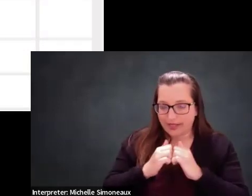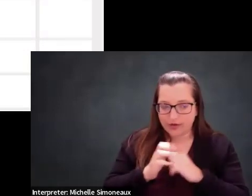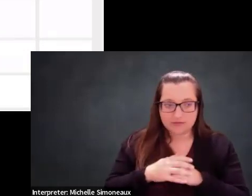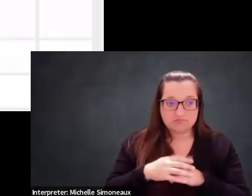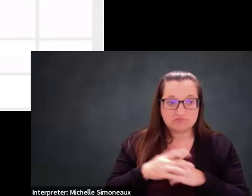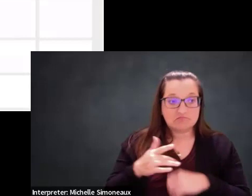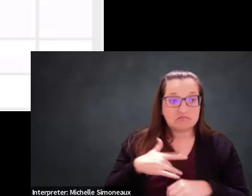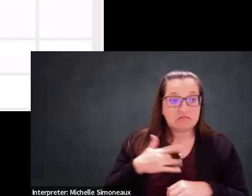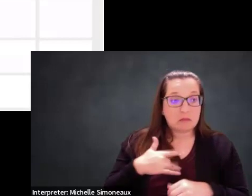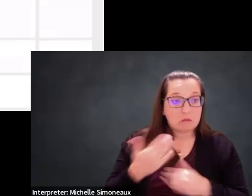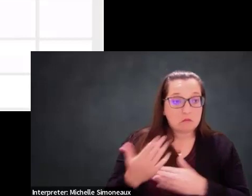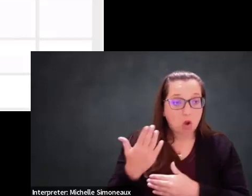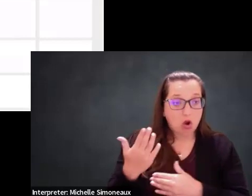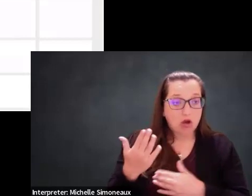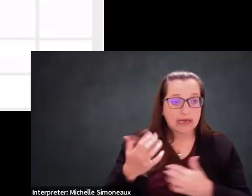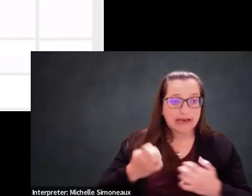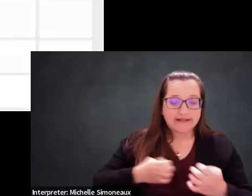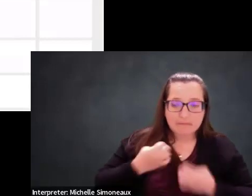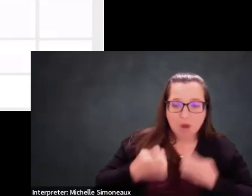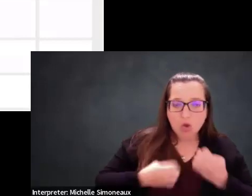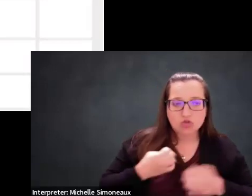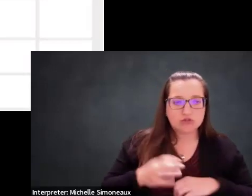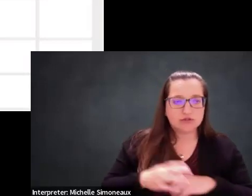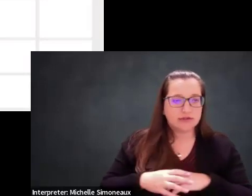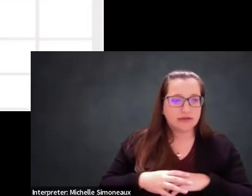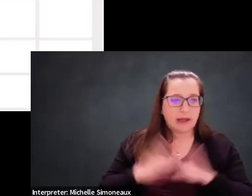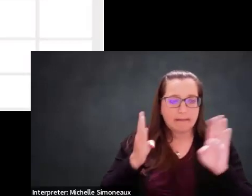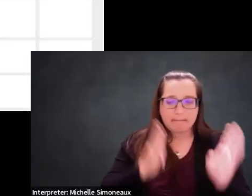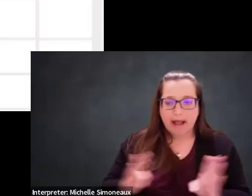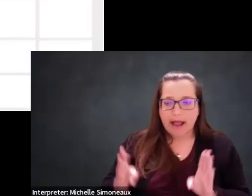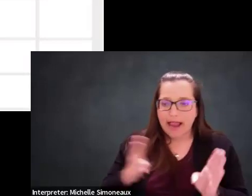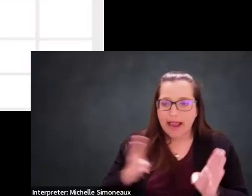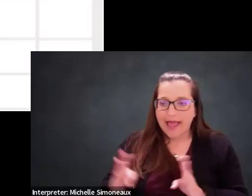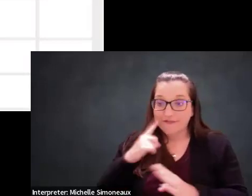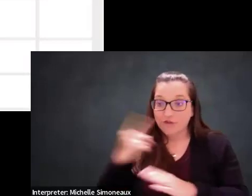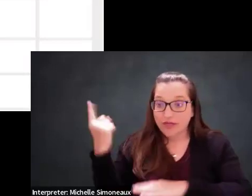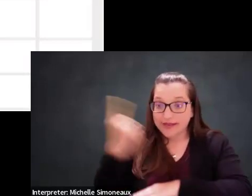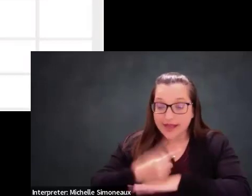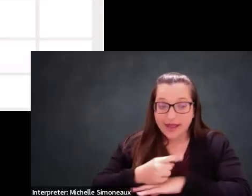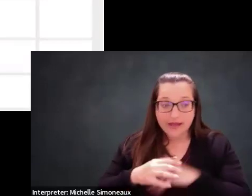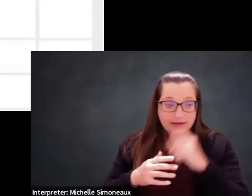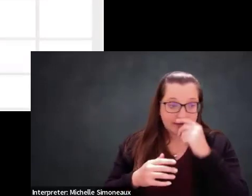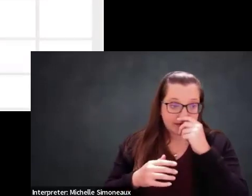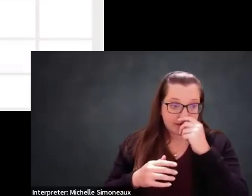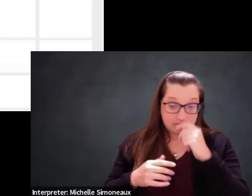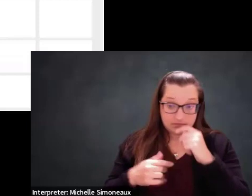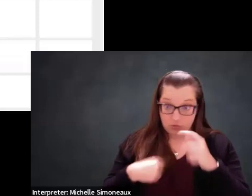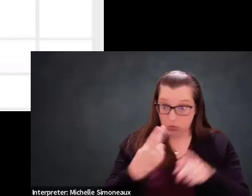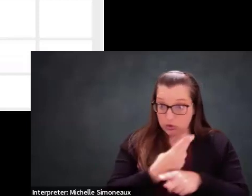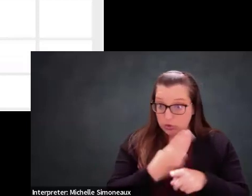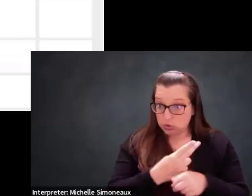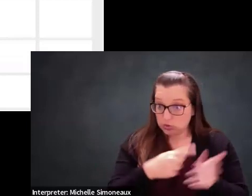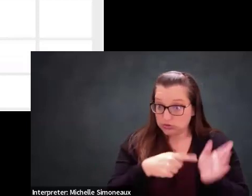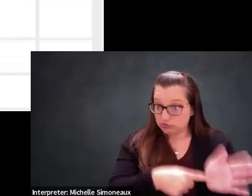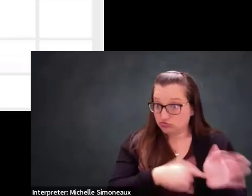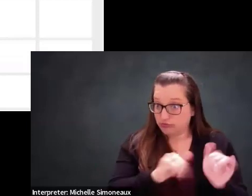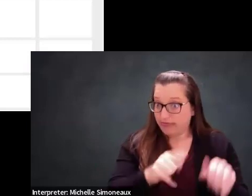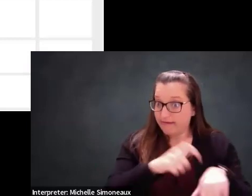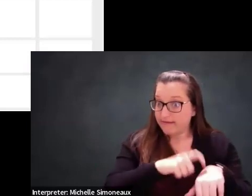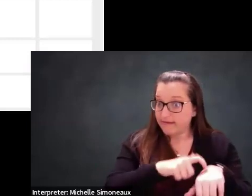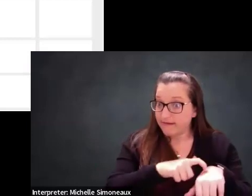feeling emotions, plans for the day, getting ready. So maybe are we using it during these times? Are we, you you can create your own,